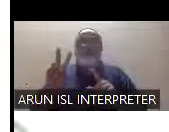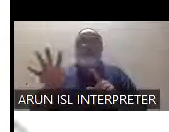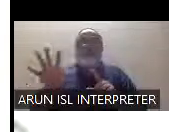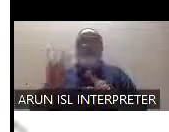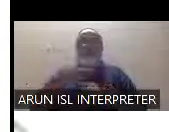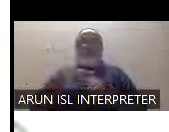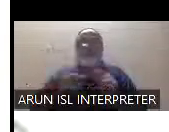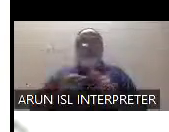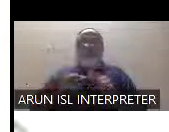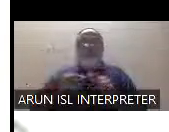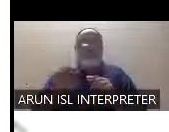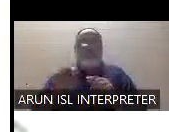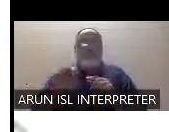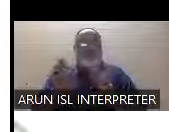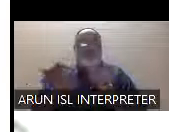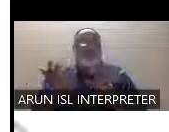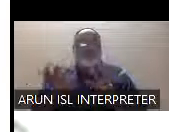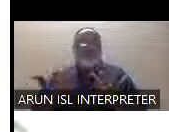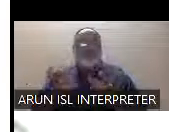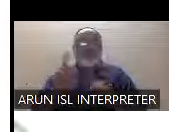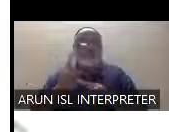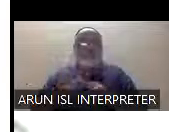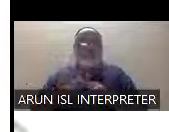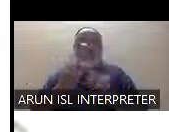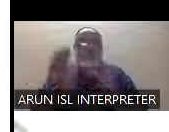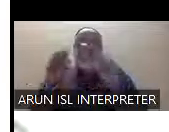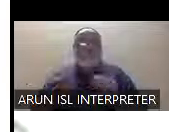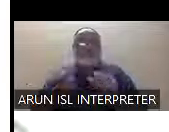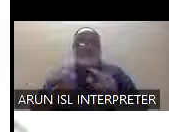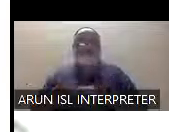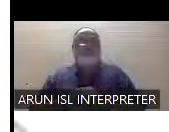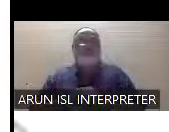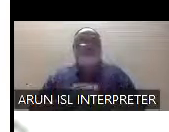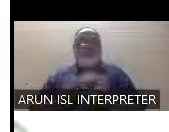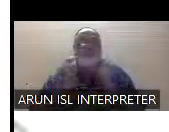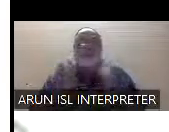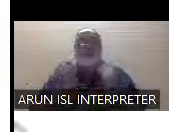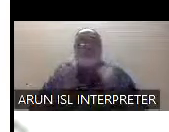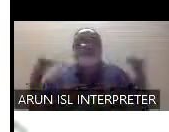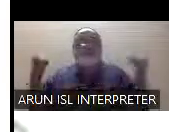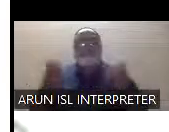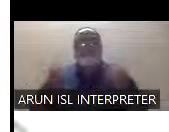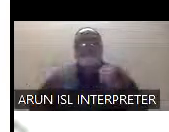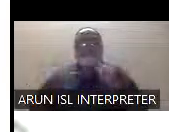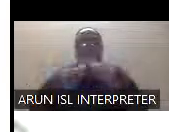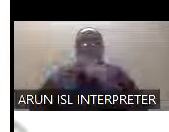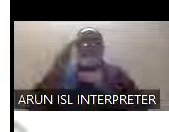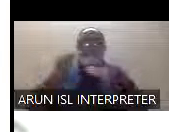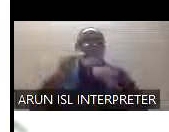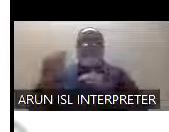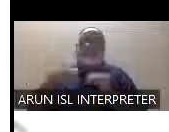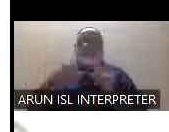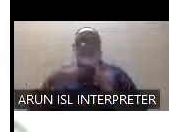have been made accessible till now. So we are trying to reach our targets set under Accessible India campaign, but we are going quite